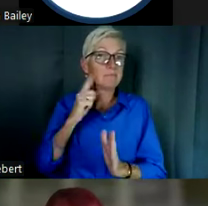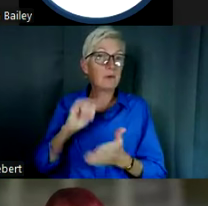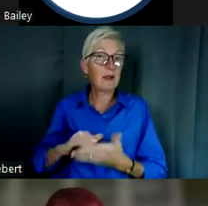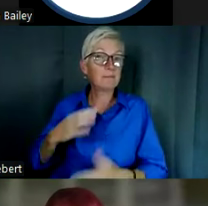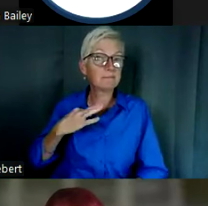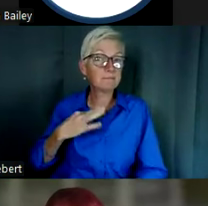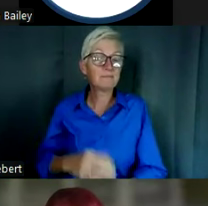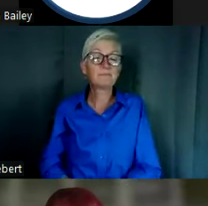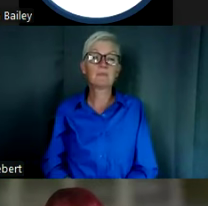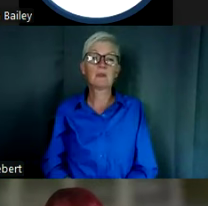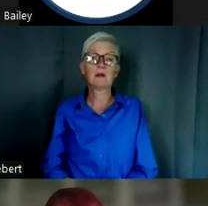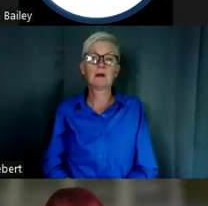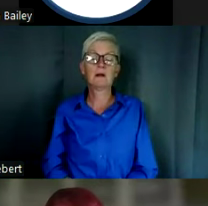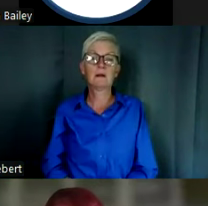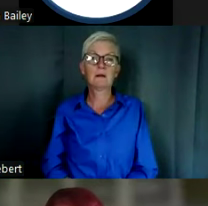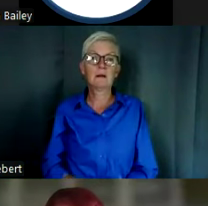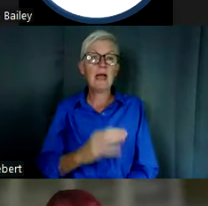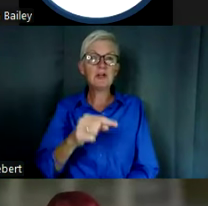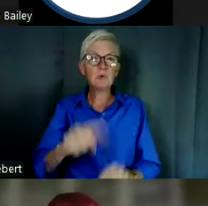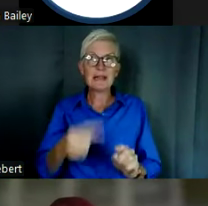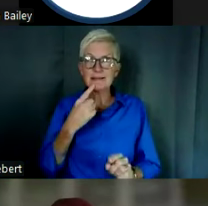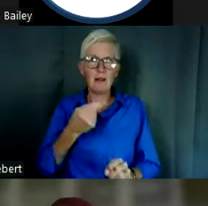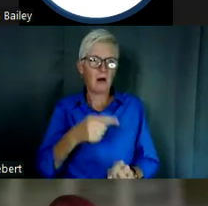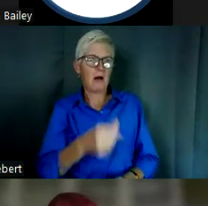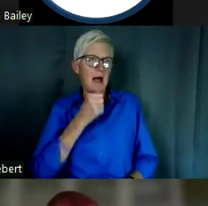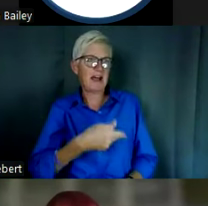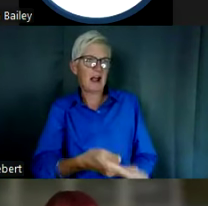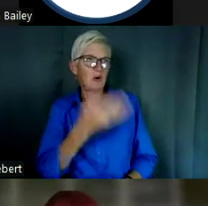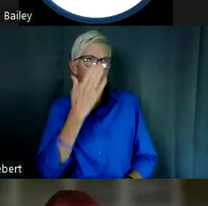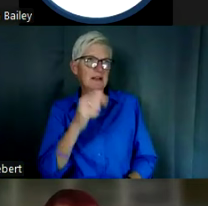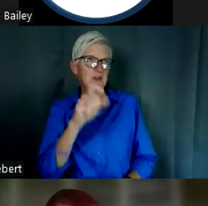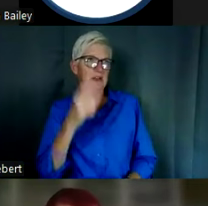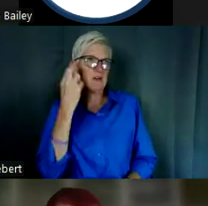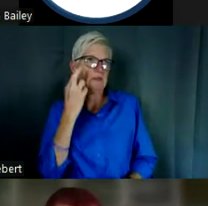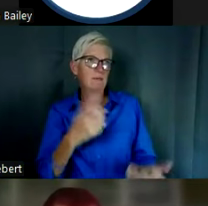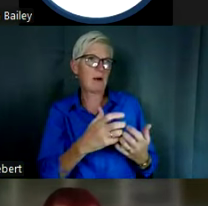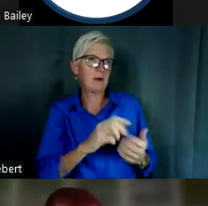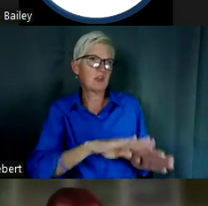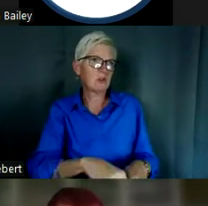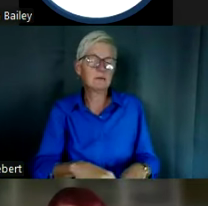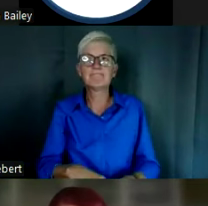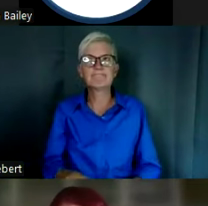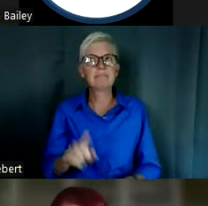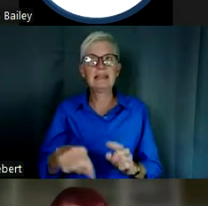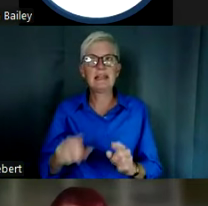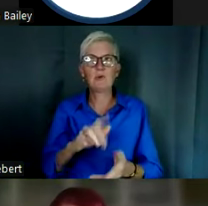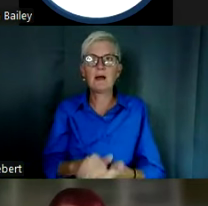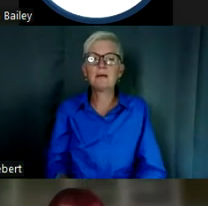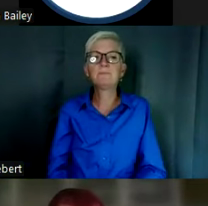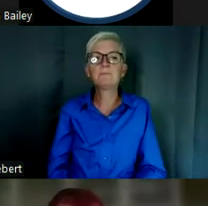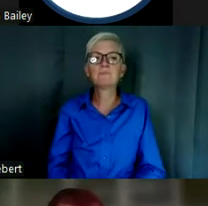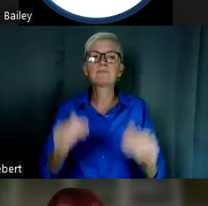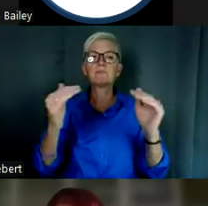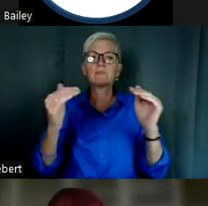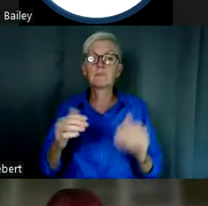Again, you cannot disqualify just because I need accommodation. Third, can I ask someone to tell me about their